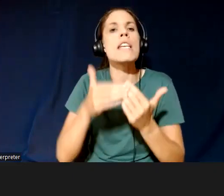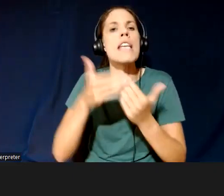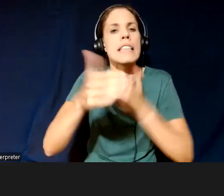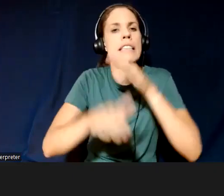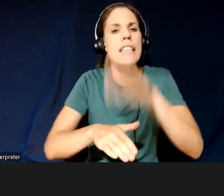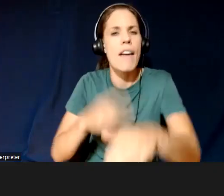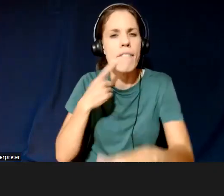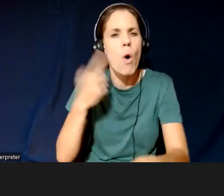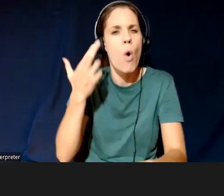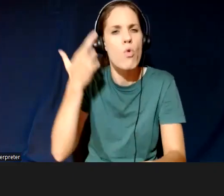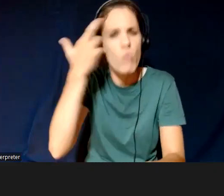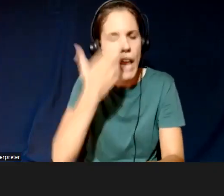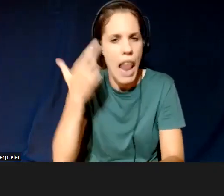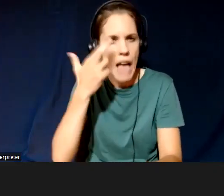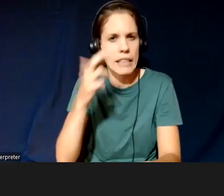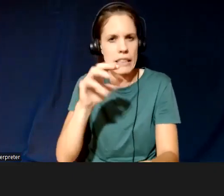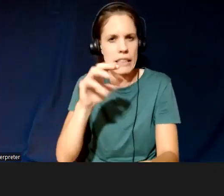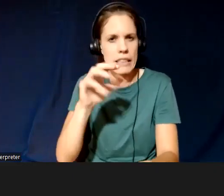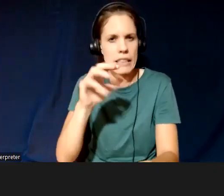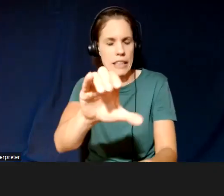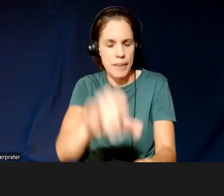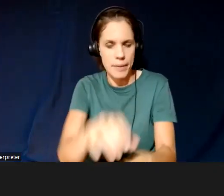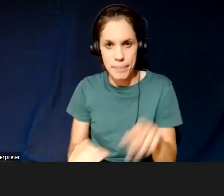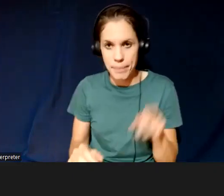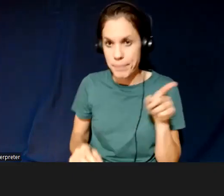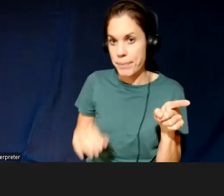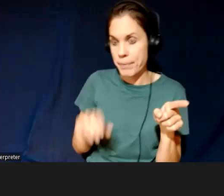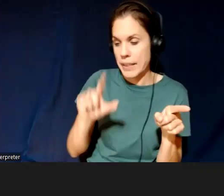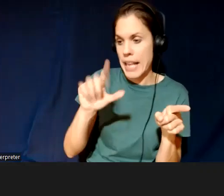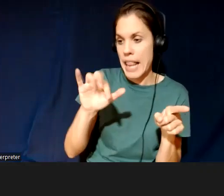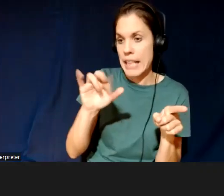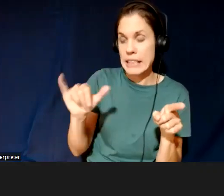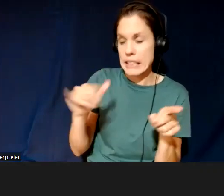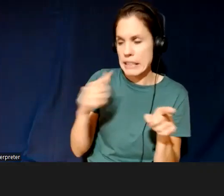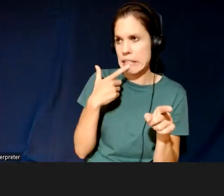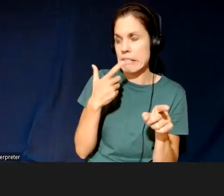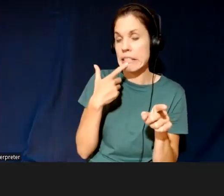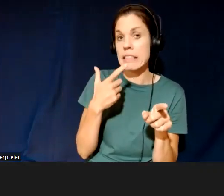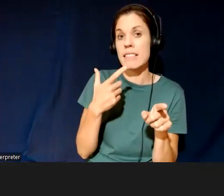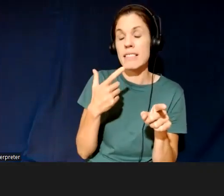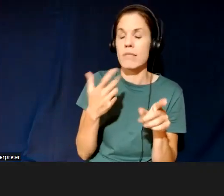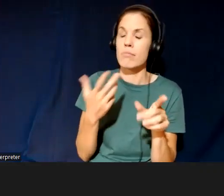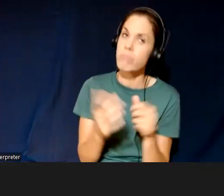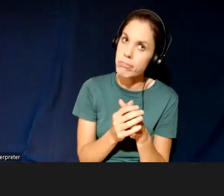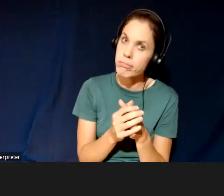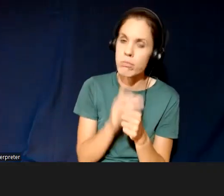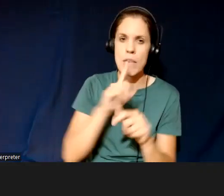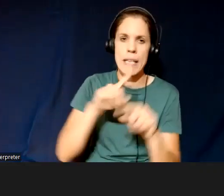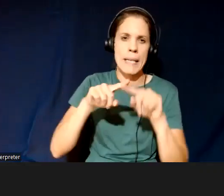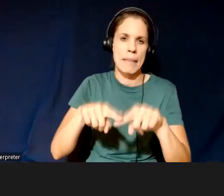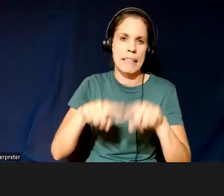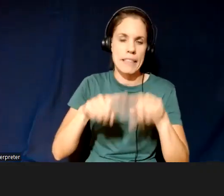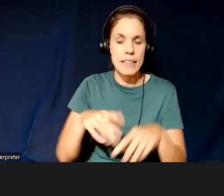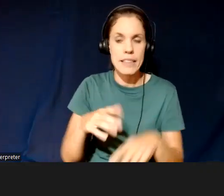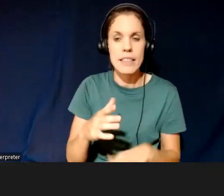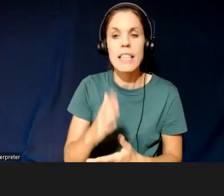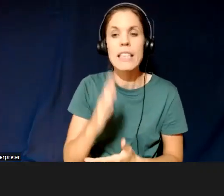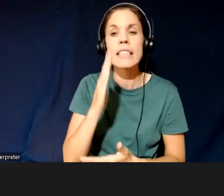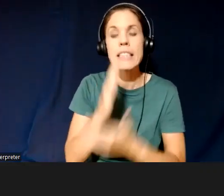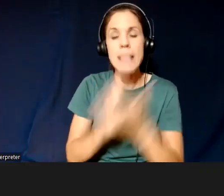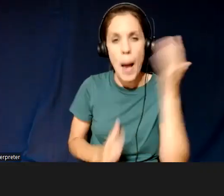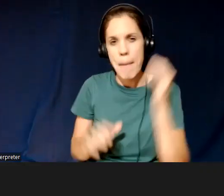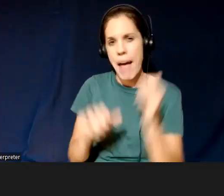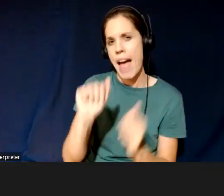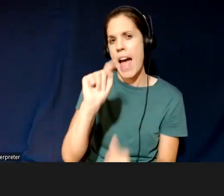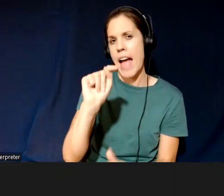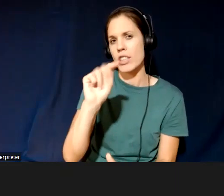I would say it probably more accurately reflects, it depends. For some of the attributes, I would say